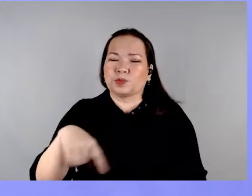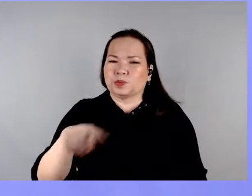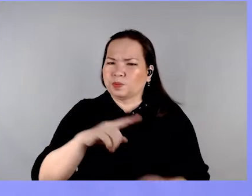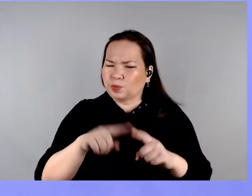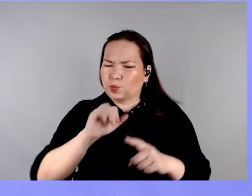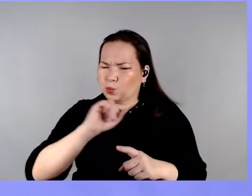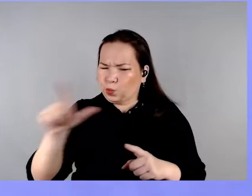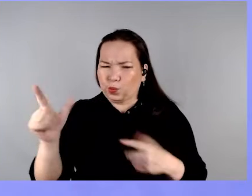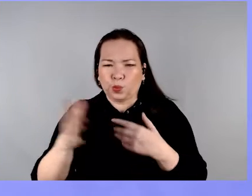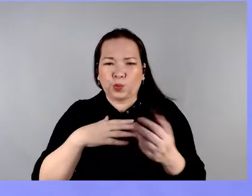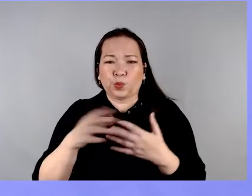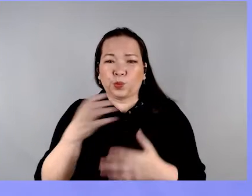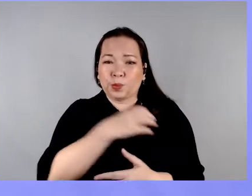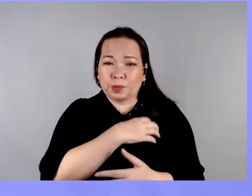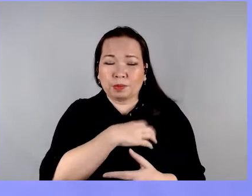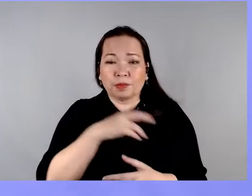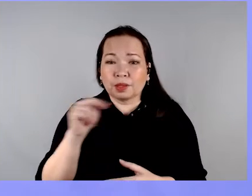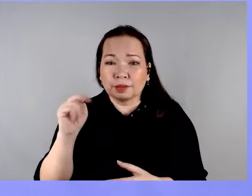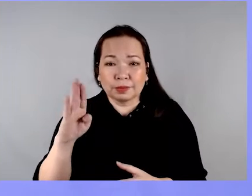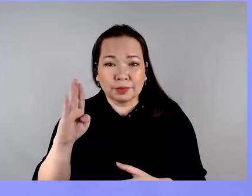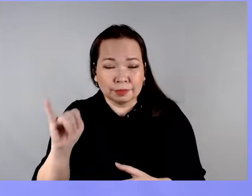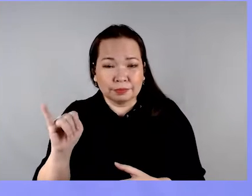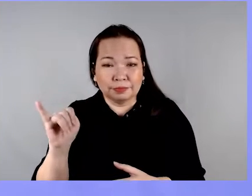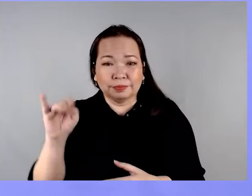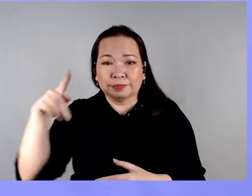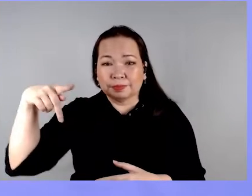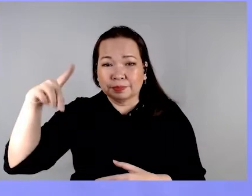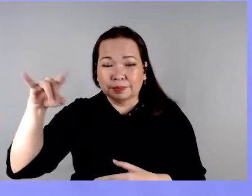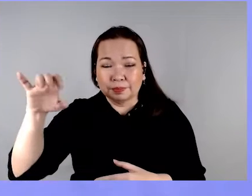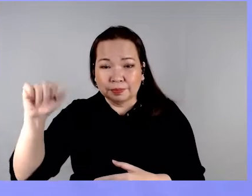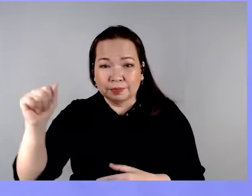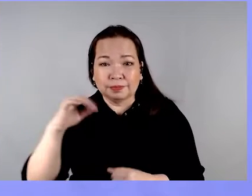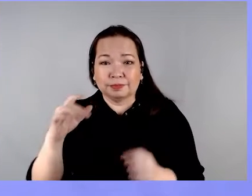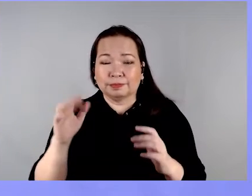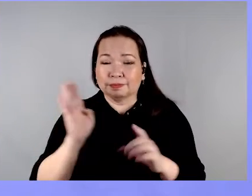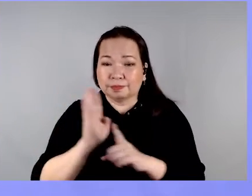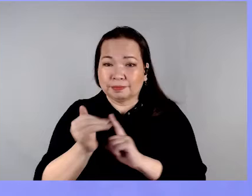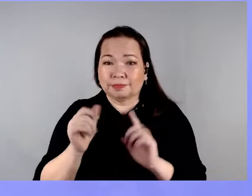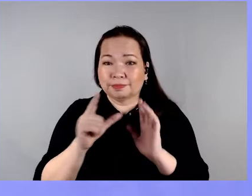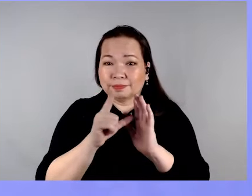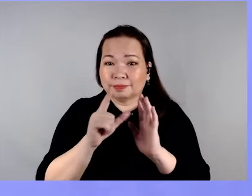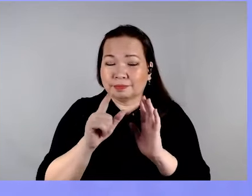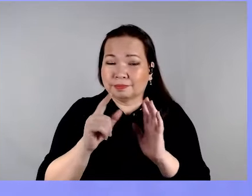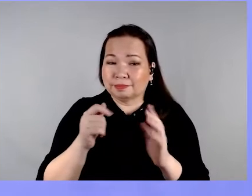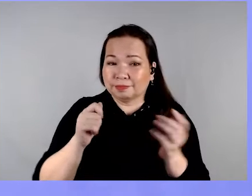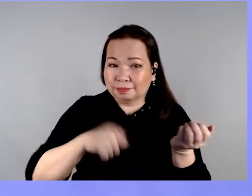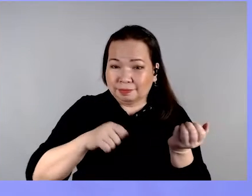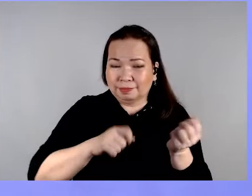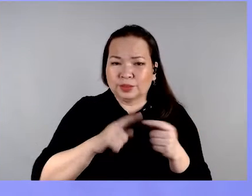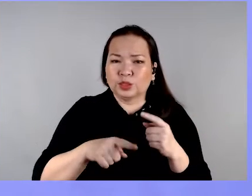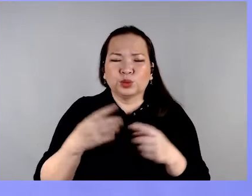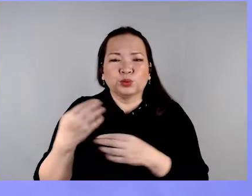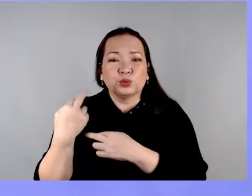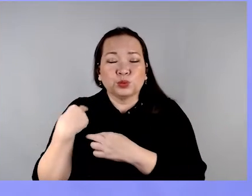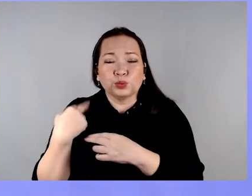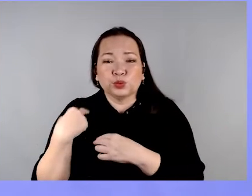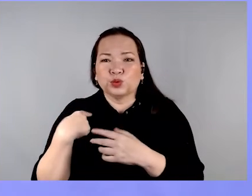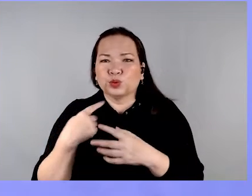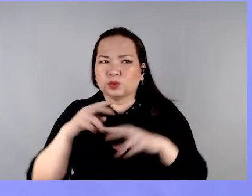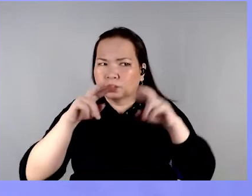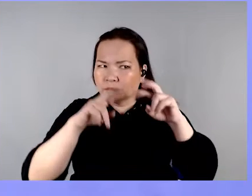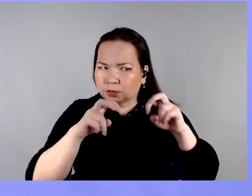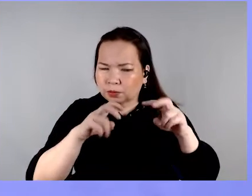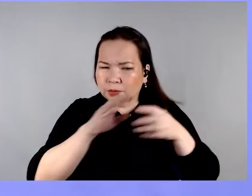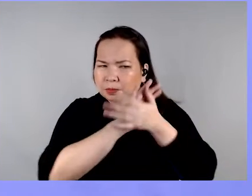all law enforcement agencies, the police, the NBI, PIDEA, and even barangay tanods. Their duties include maintaining peace